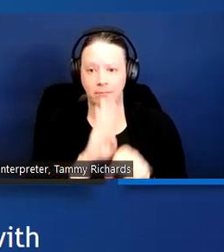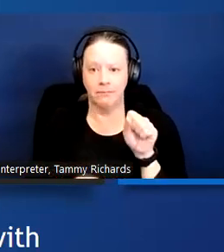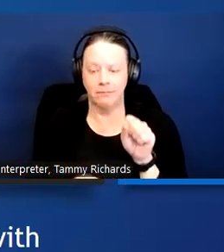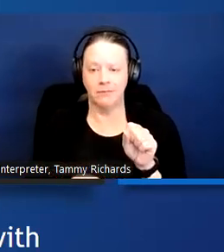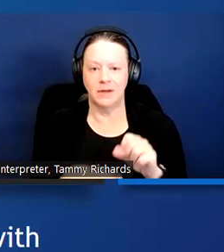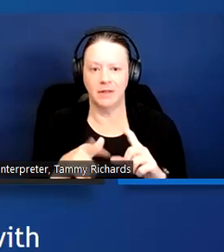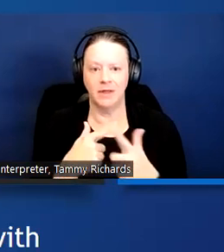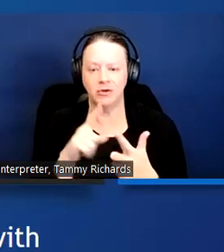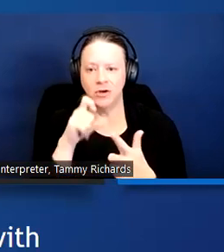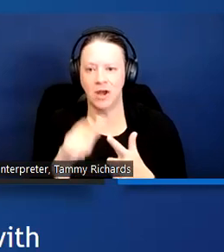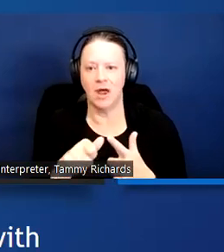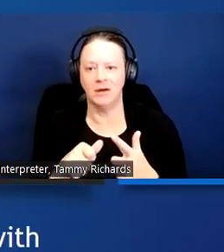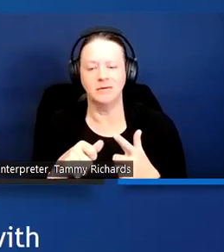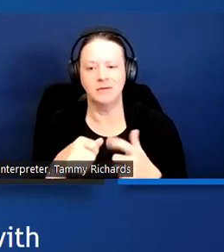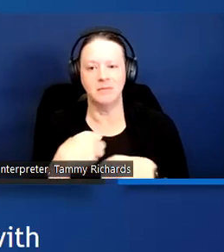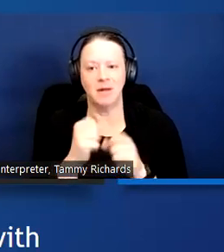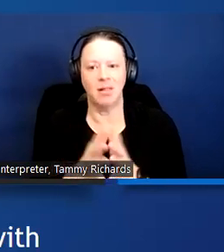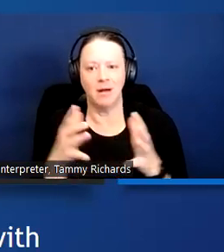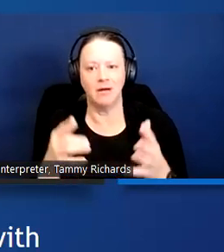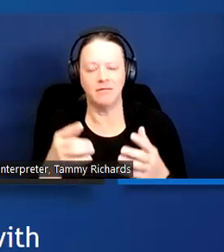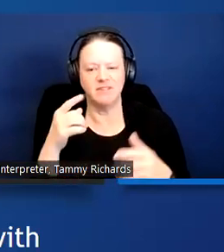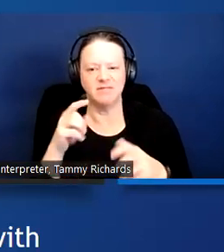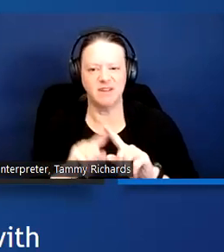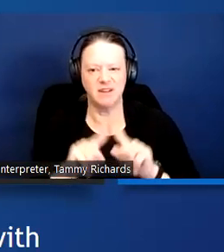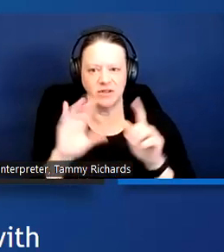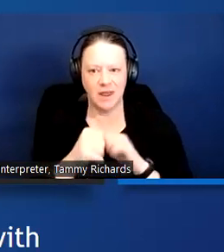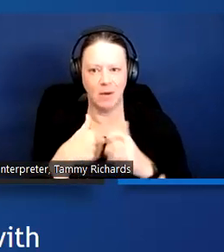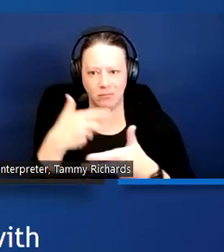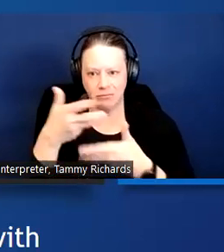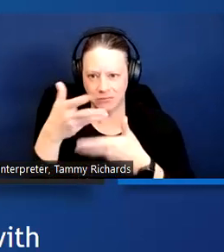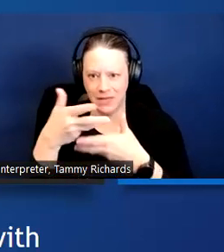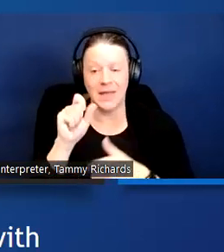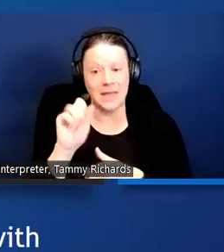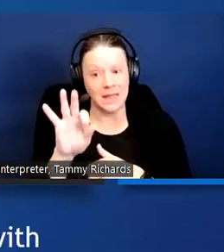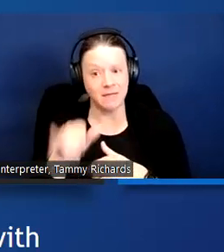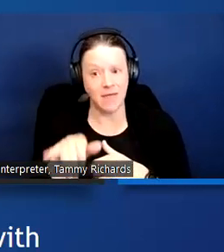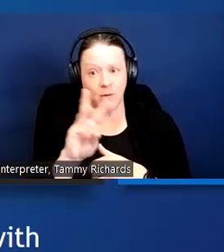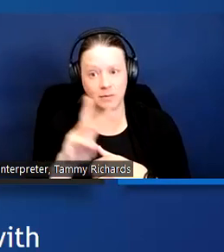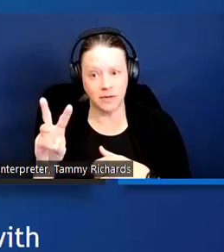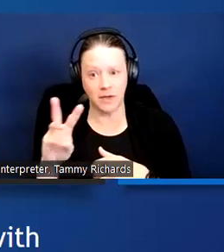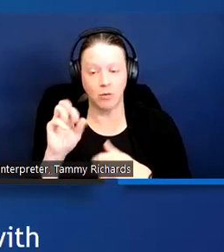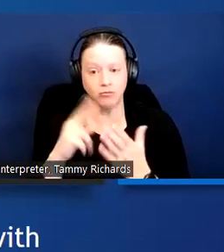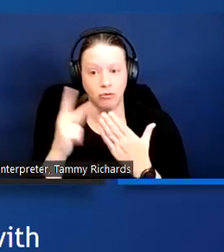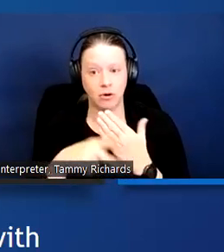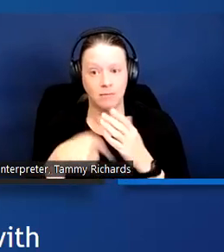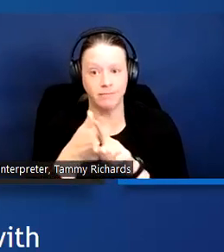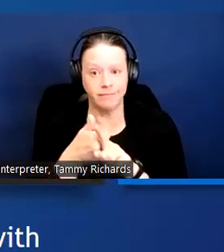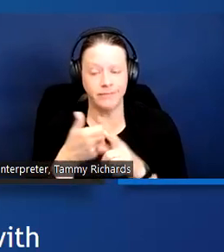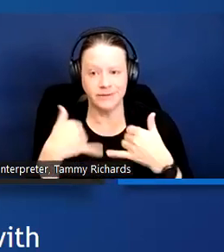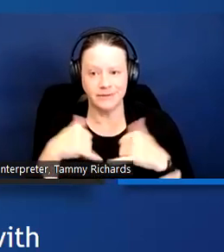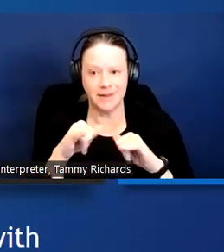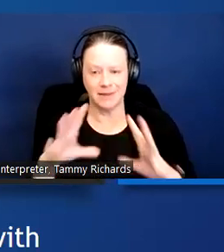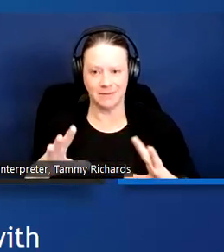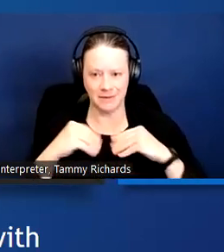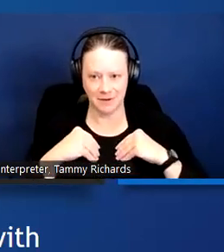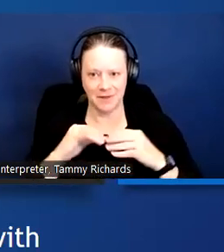it shouldn't really make that much difference in how I interact, so long as the website or program is still accepting of